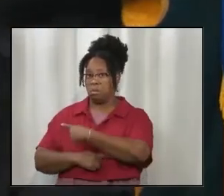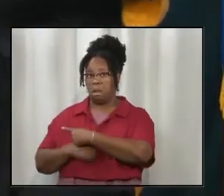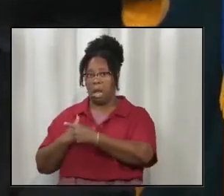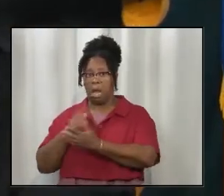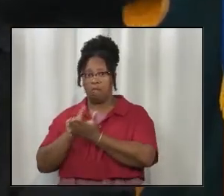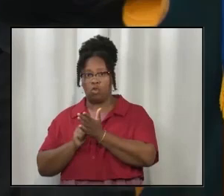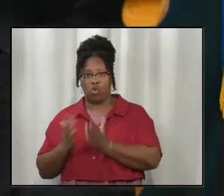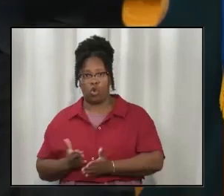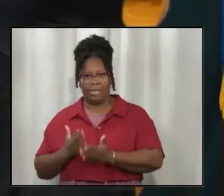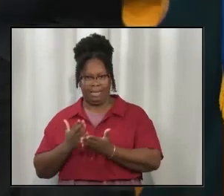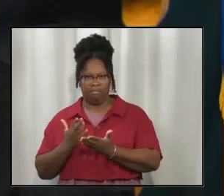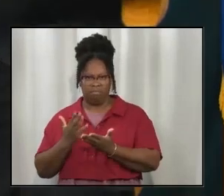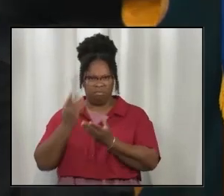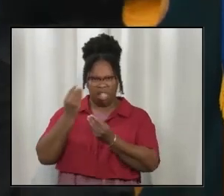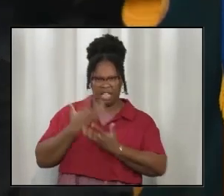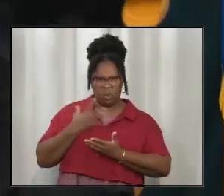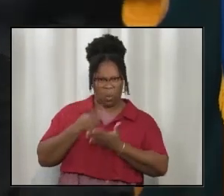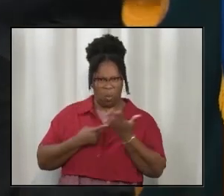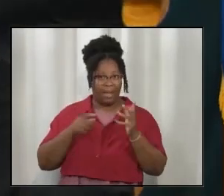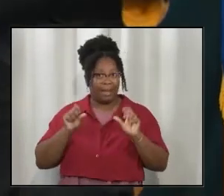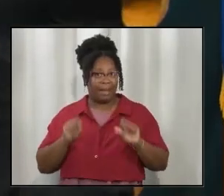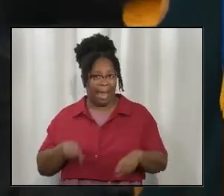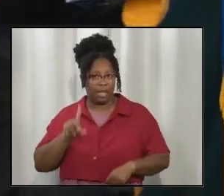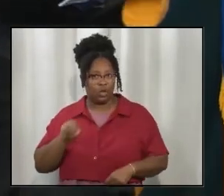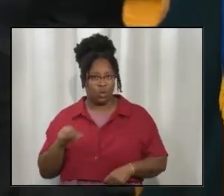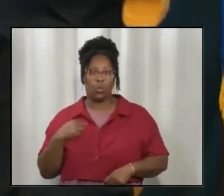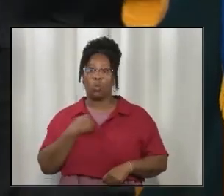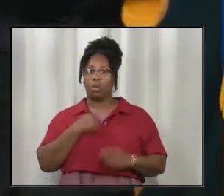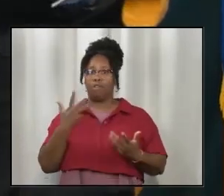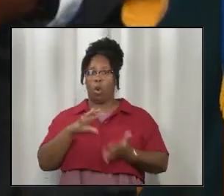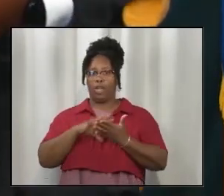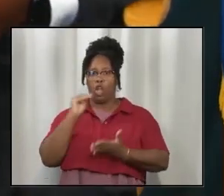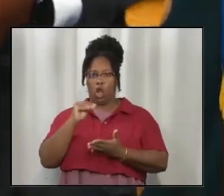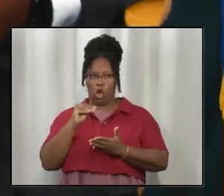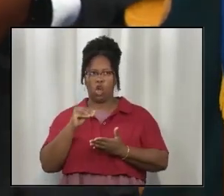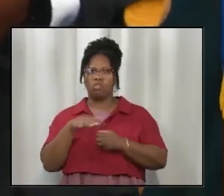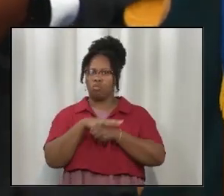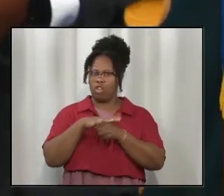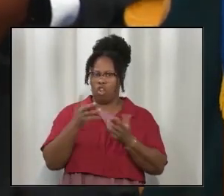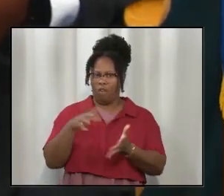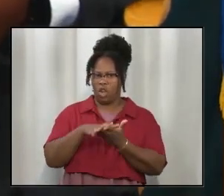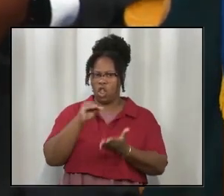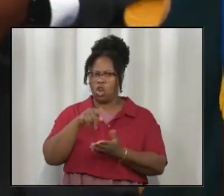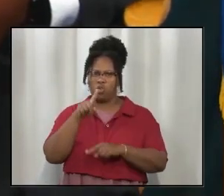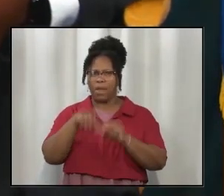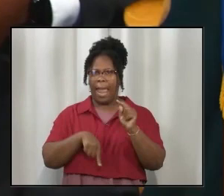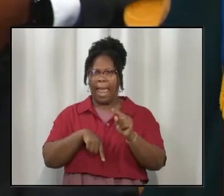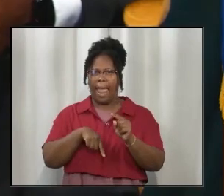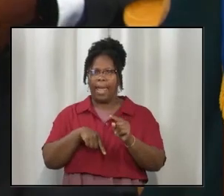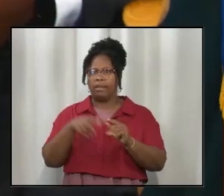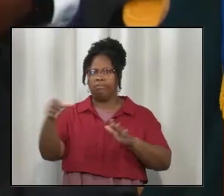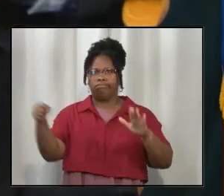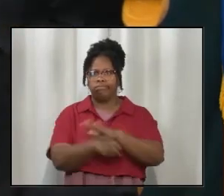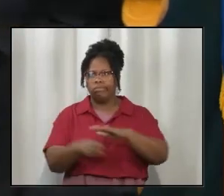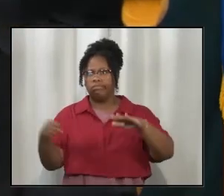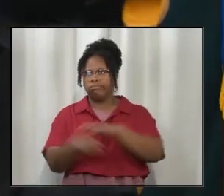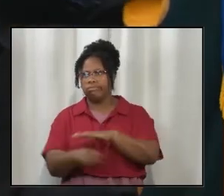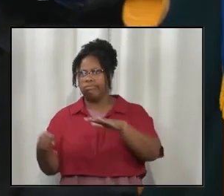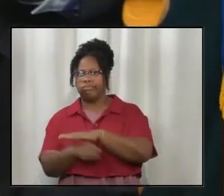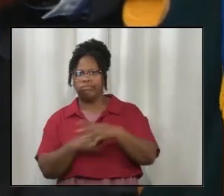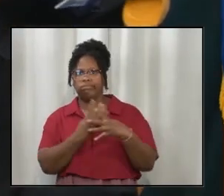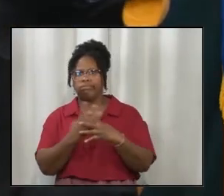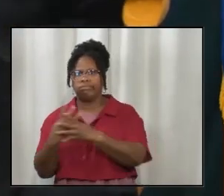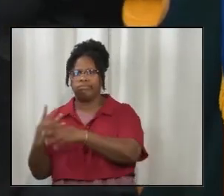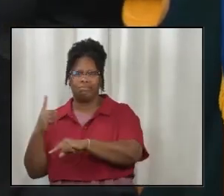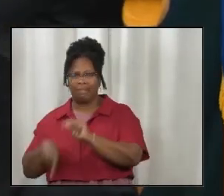because we've learned, and the region has learned, you can't prosecute your way out of a homeless crisis, but there are things that we